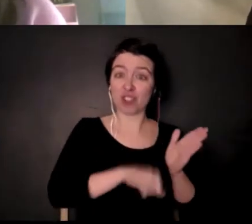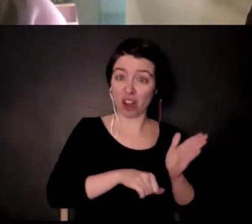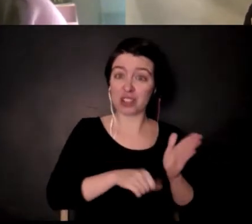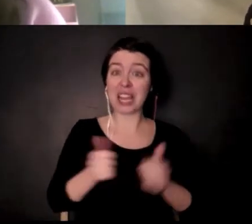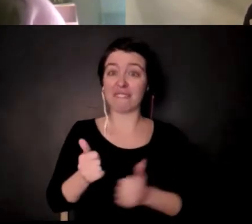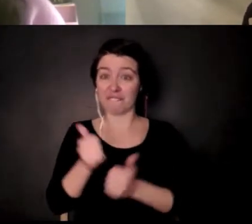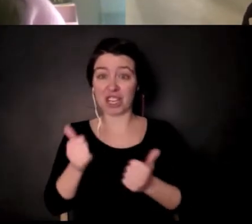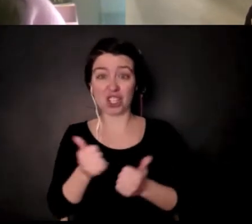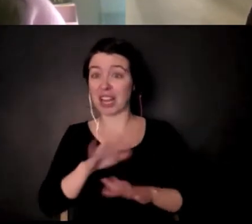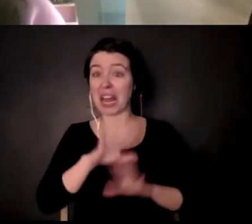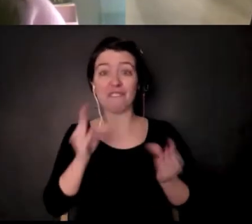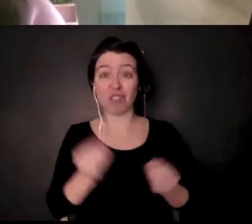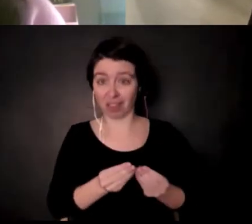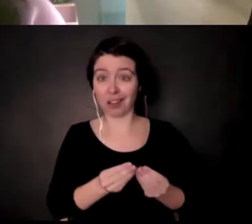think